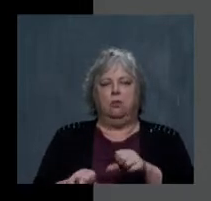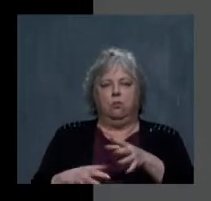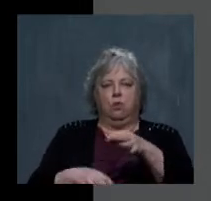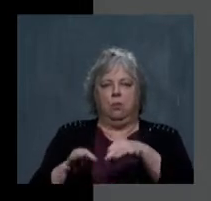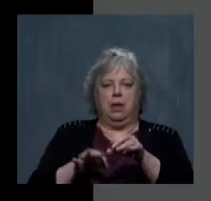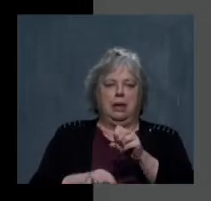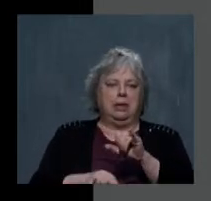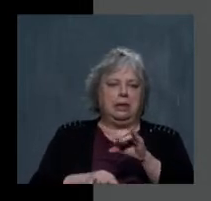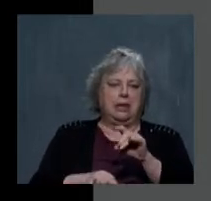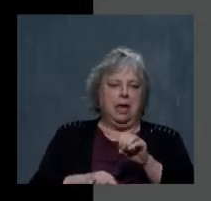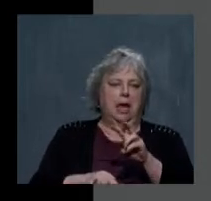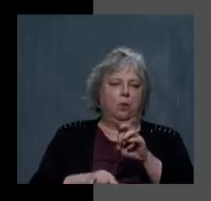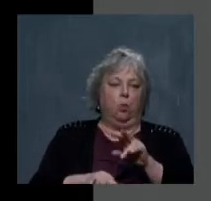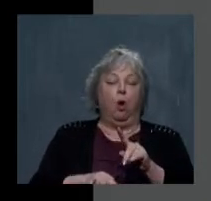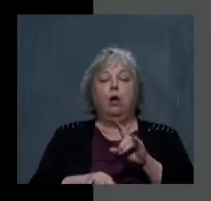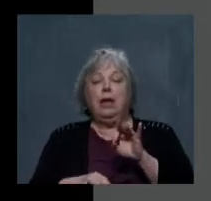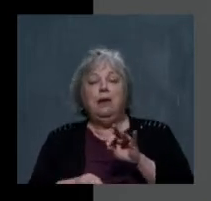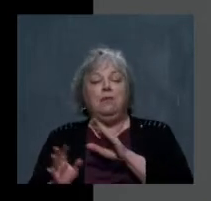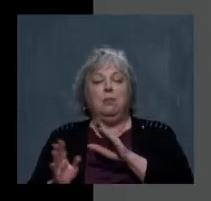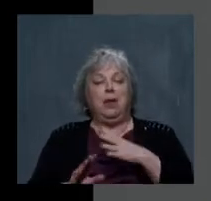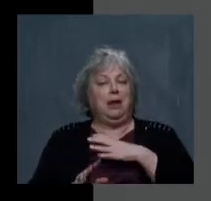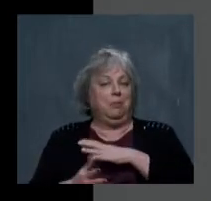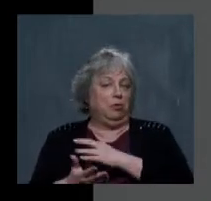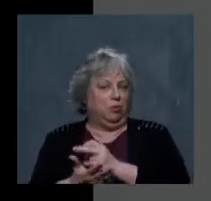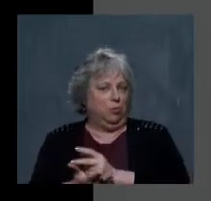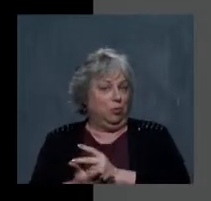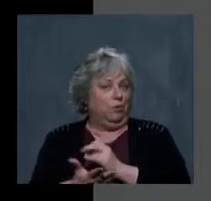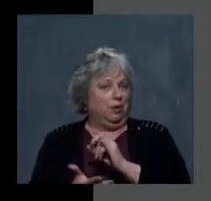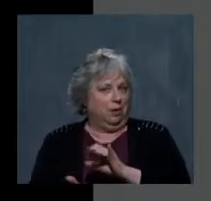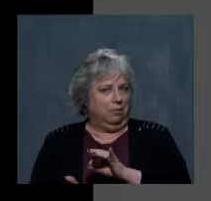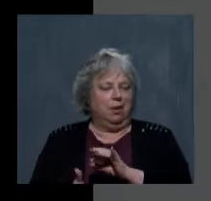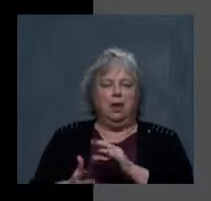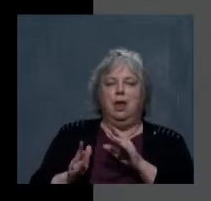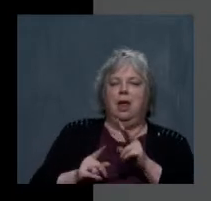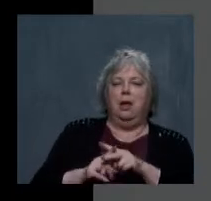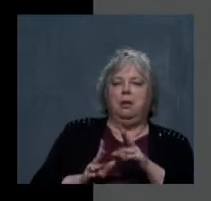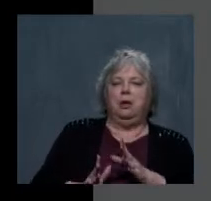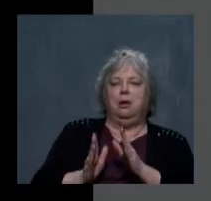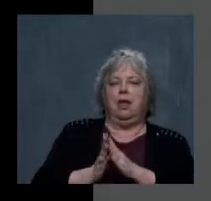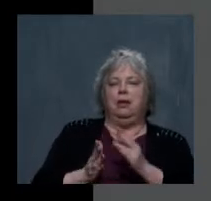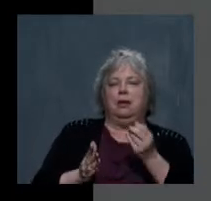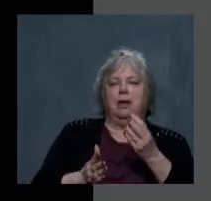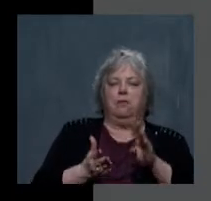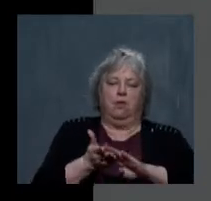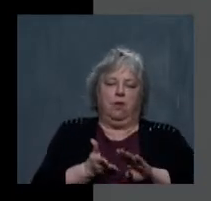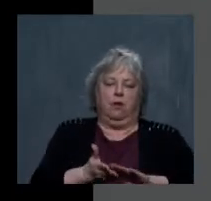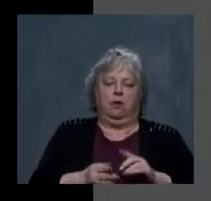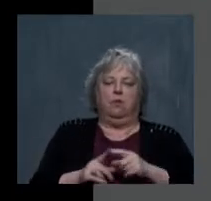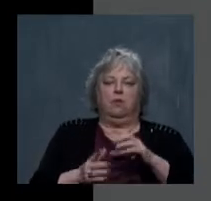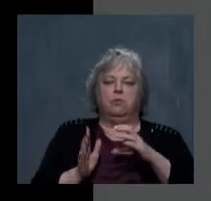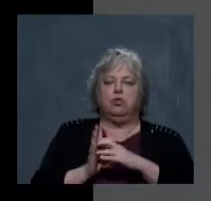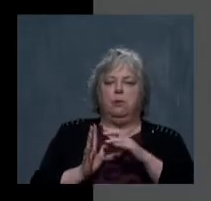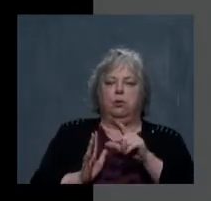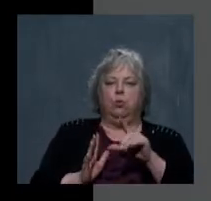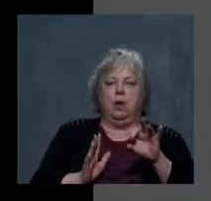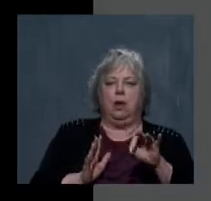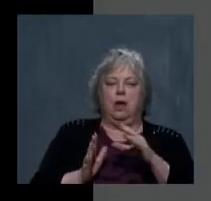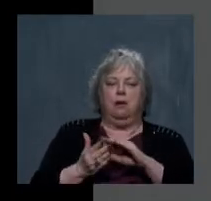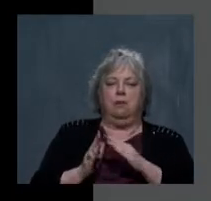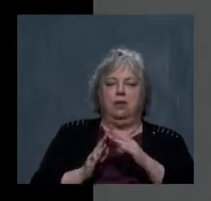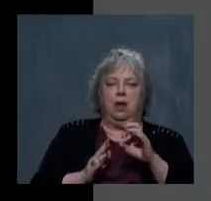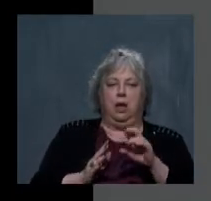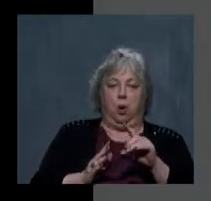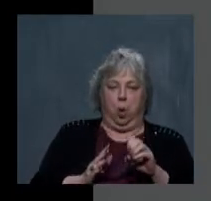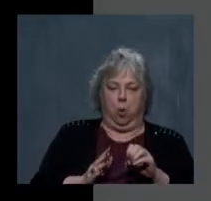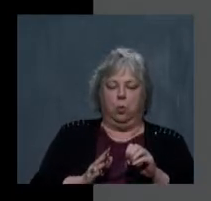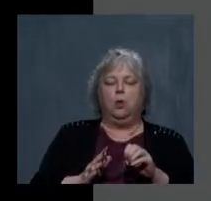replace sidewalks if approved by the Planning Commission. The applicant is requesting several variances from Chapter 29 of the City Code as part of the